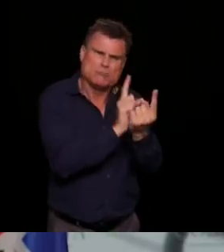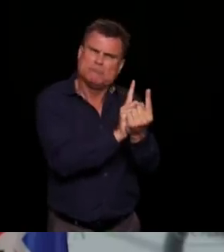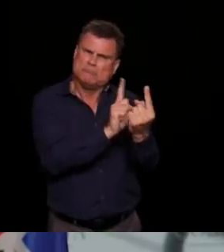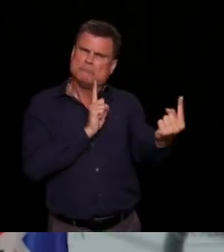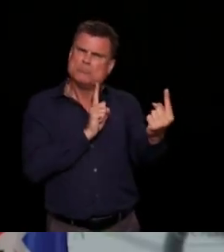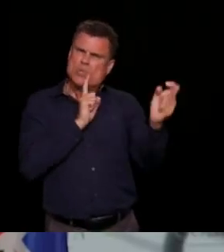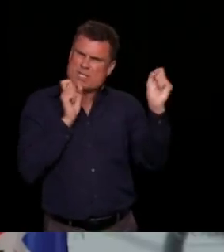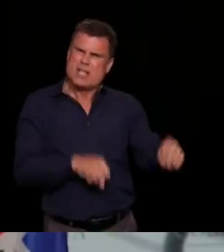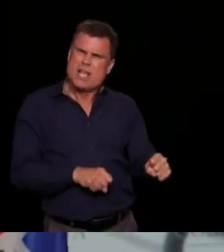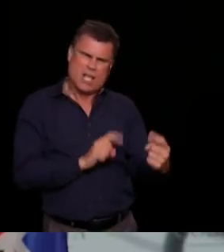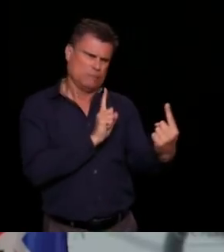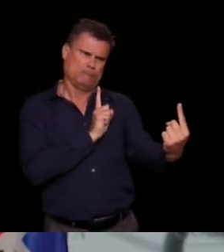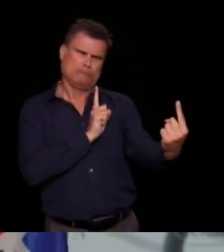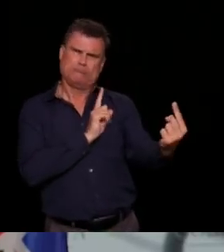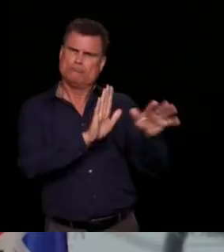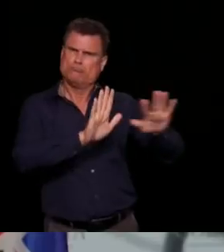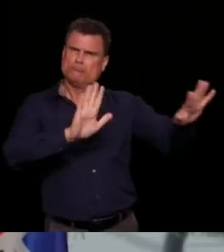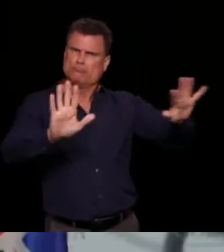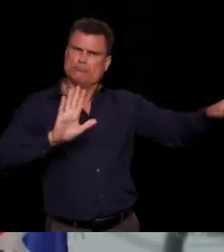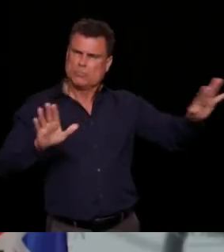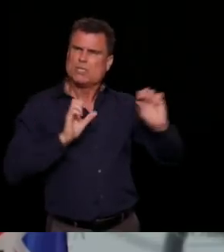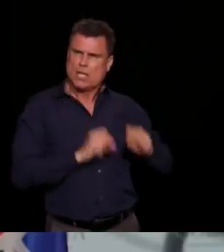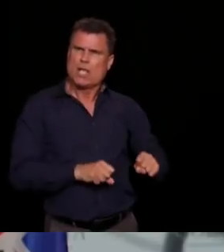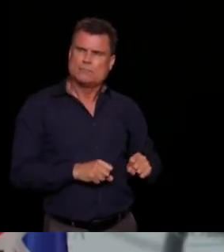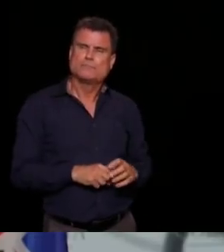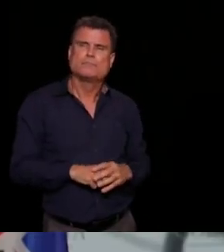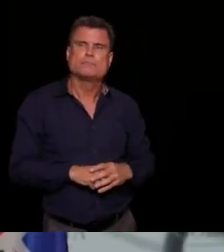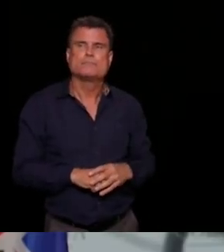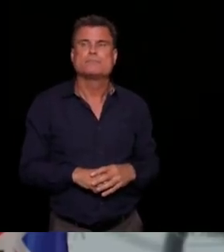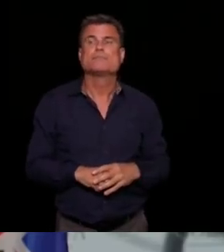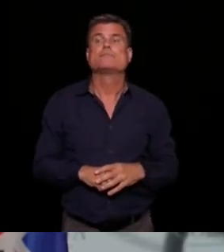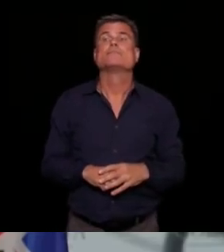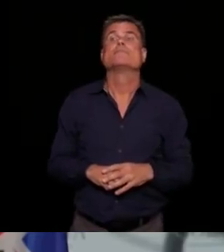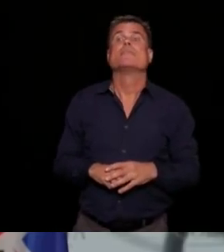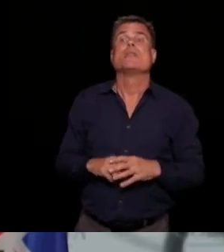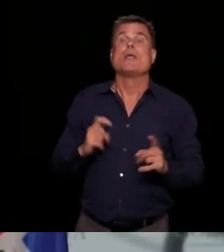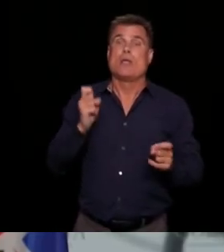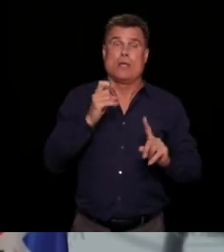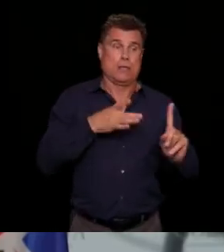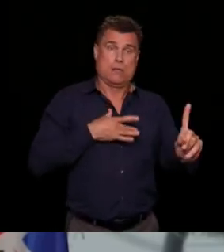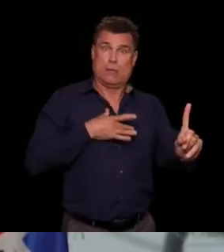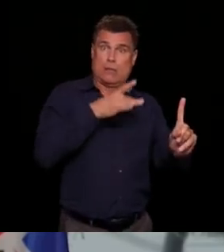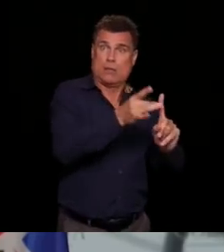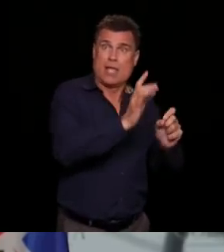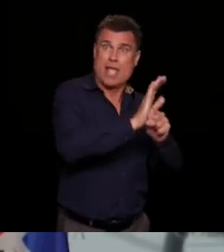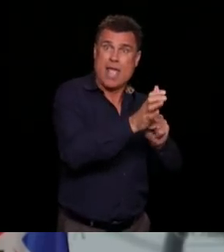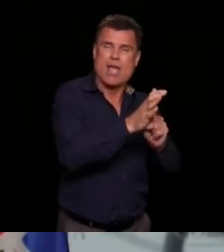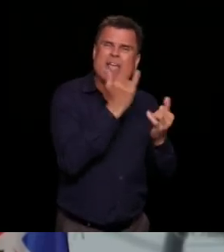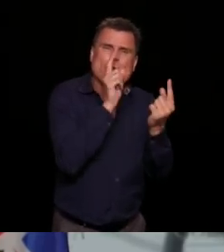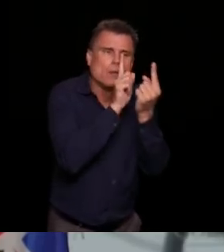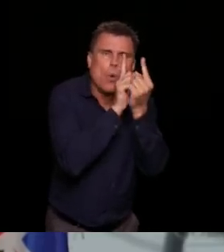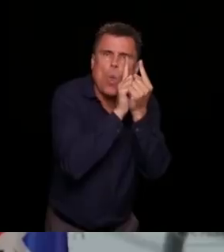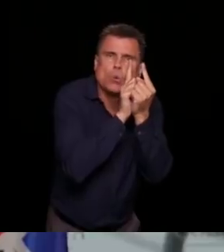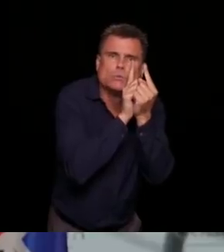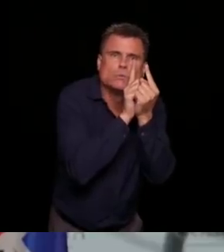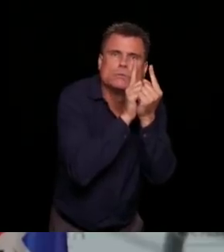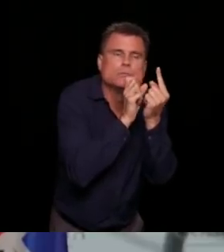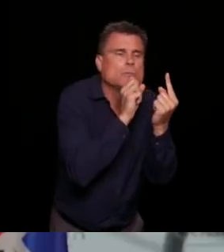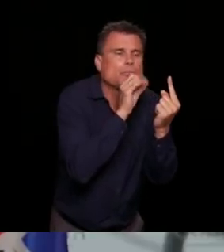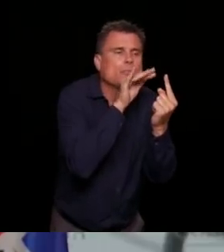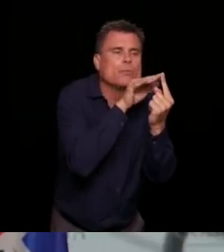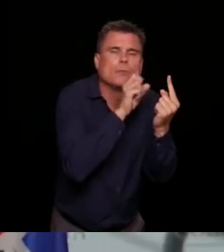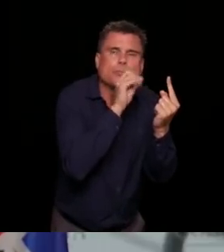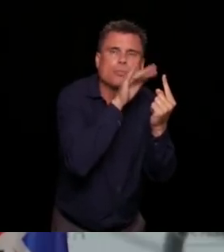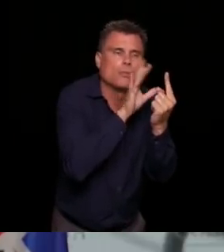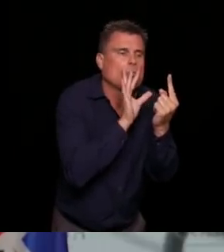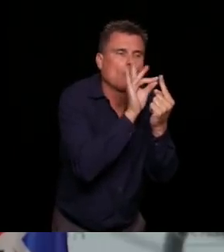in other words, what we know is that the vast majority of transmission occurs through very close contact, face-to-face contact with somebody who's